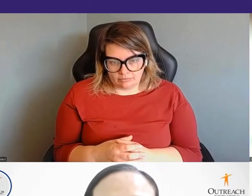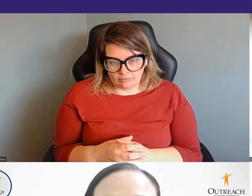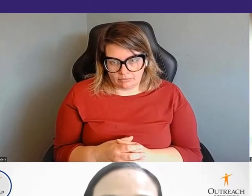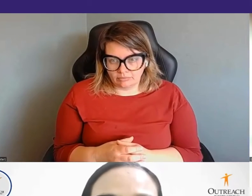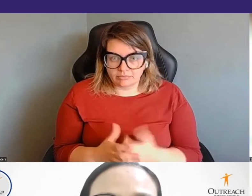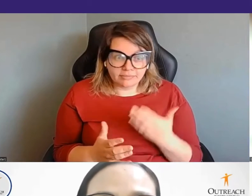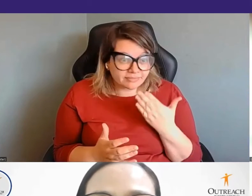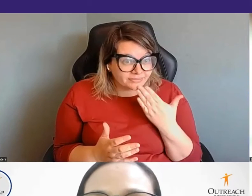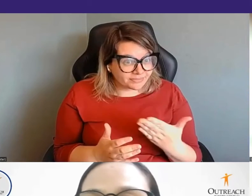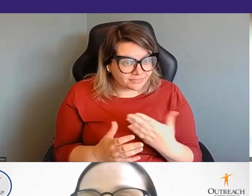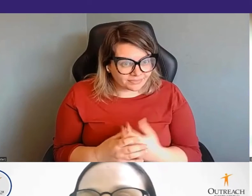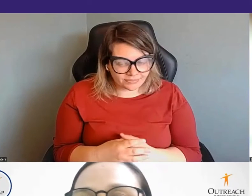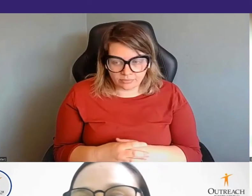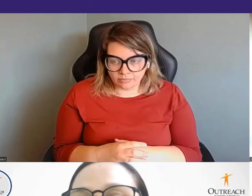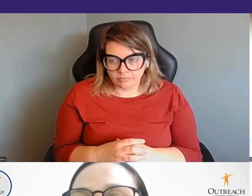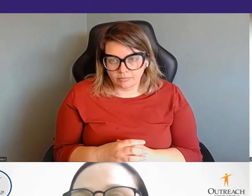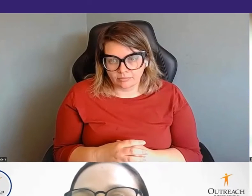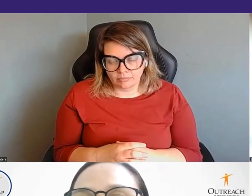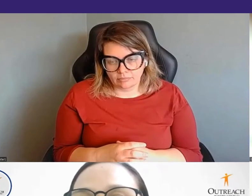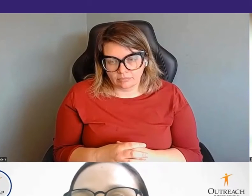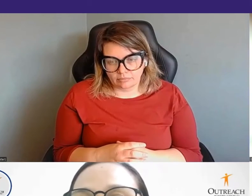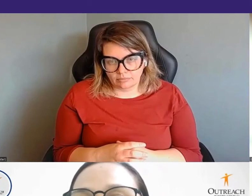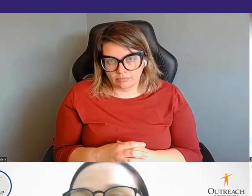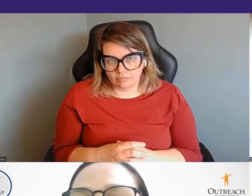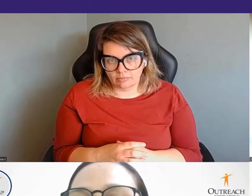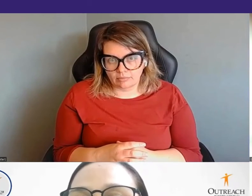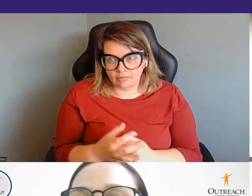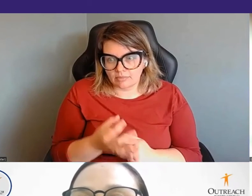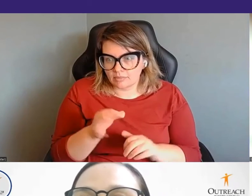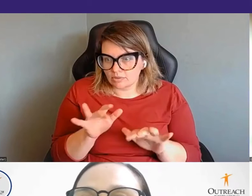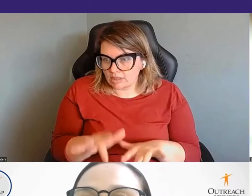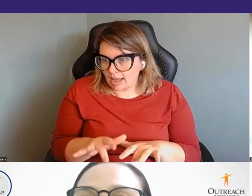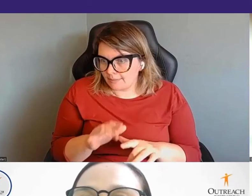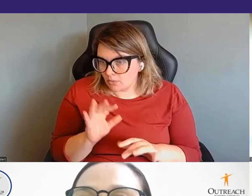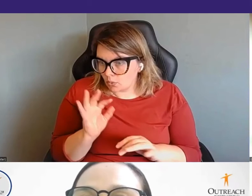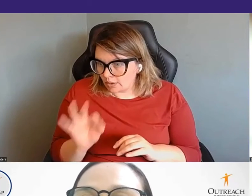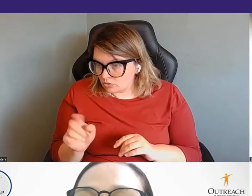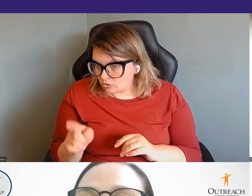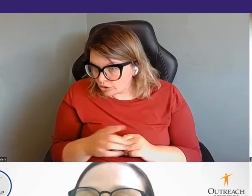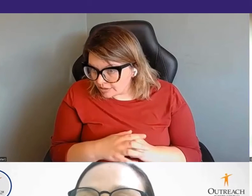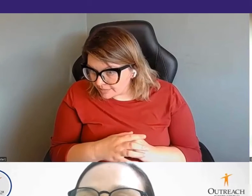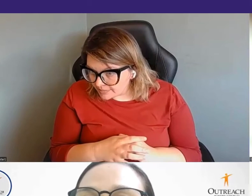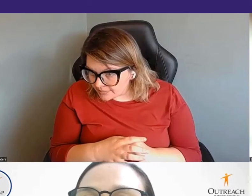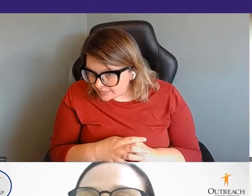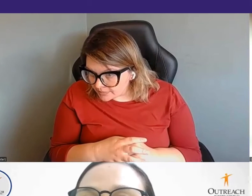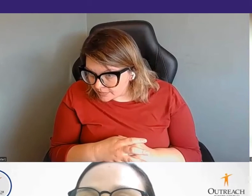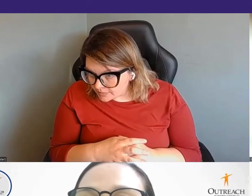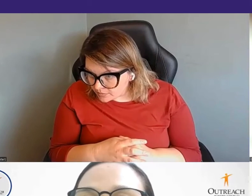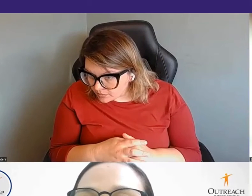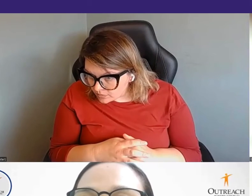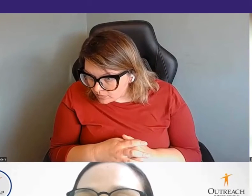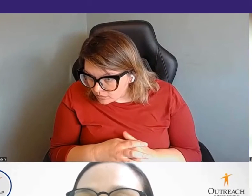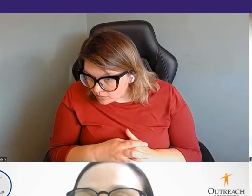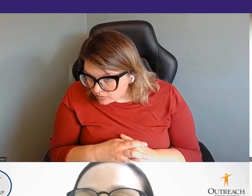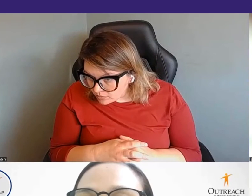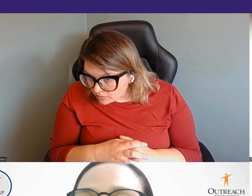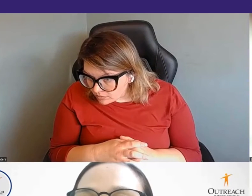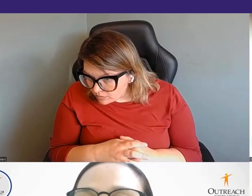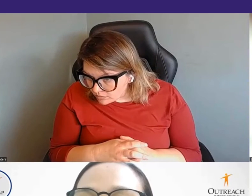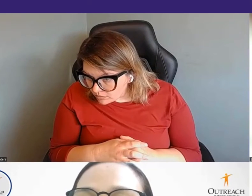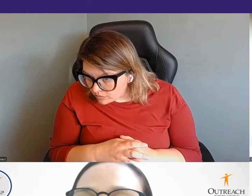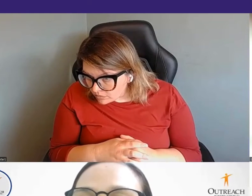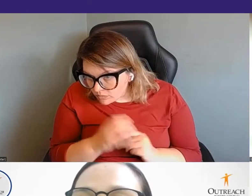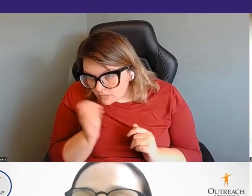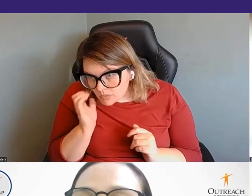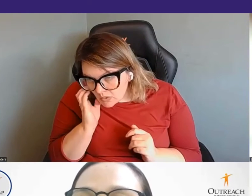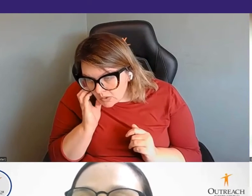Thank you. We have a question in the chat. So let's see.